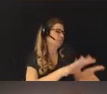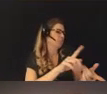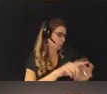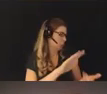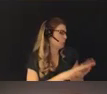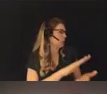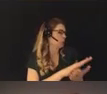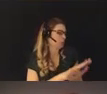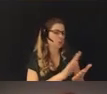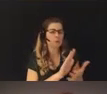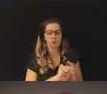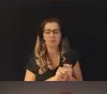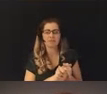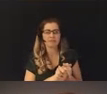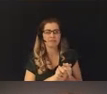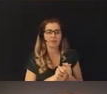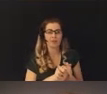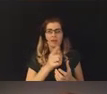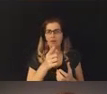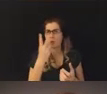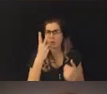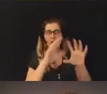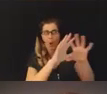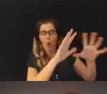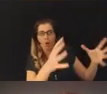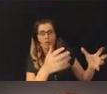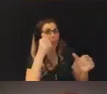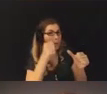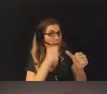needed, right? So we look at all of this in our classroom.